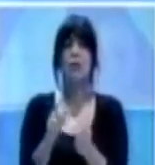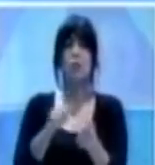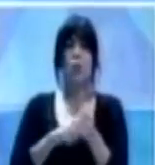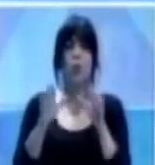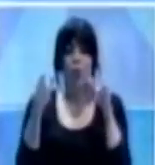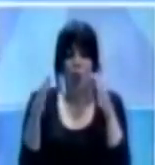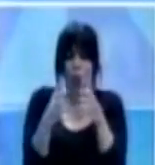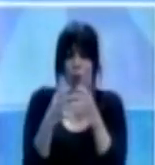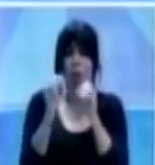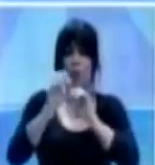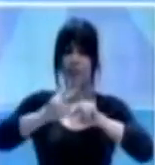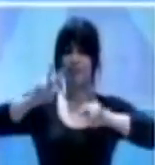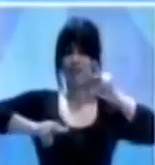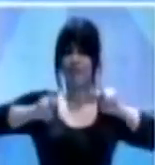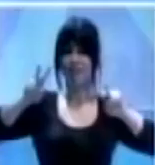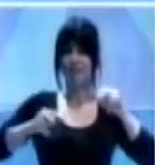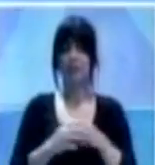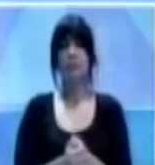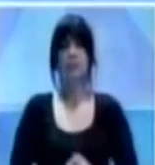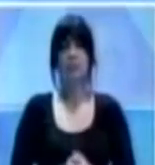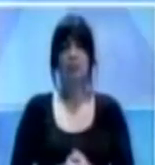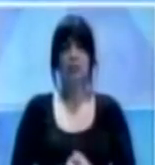tanto como mujeres y hombres de Milo.